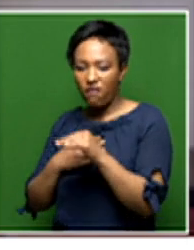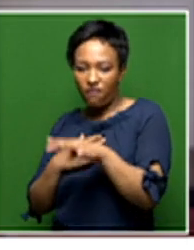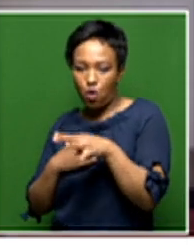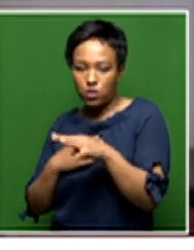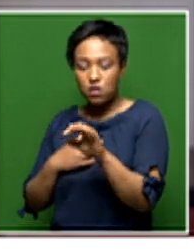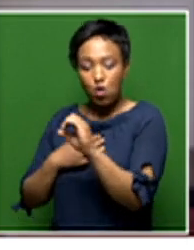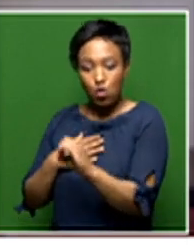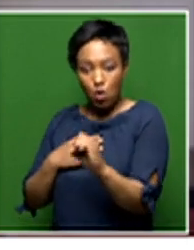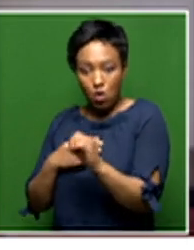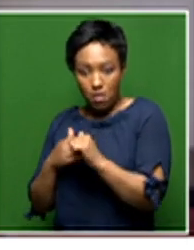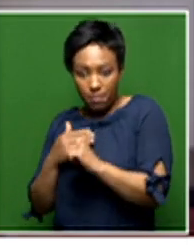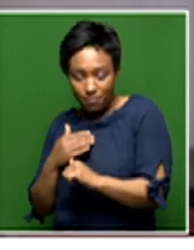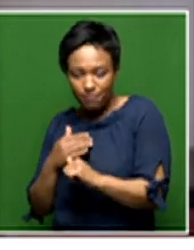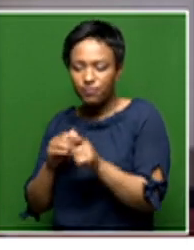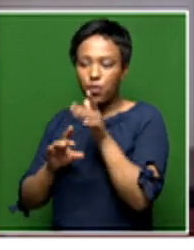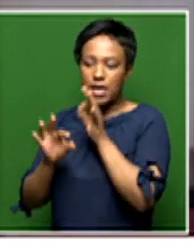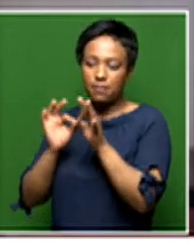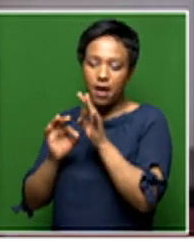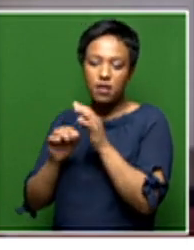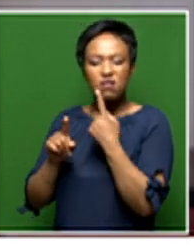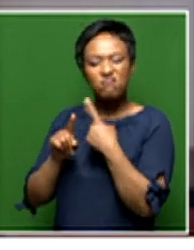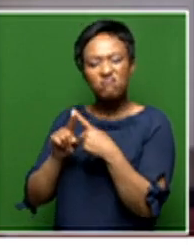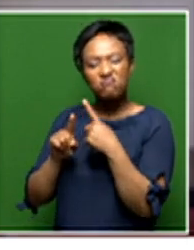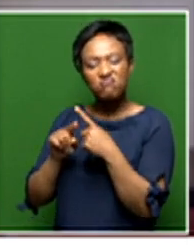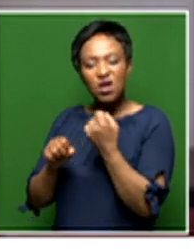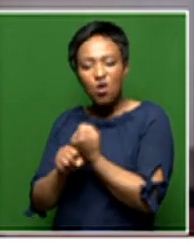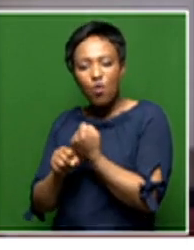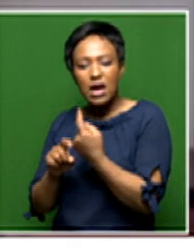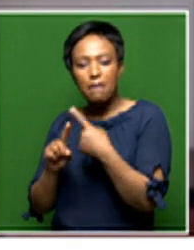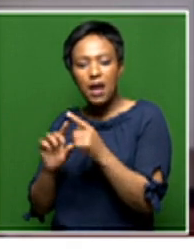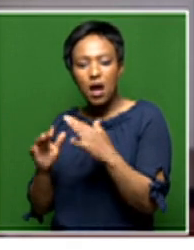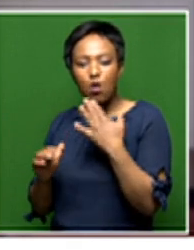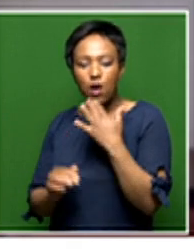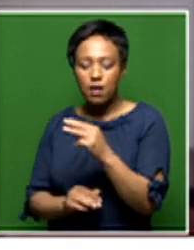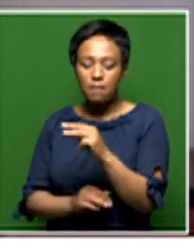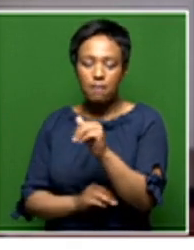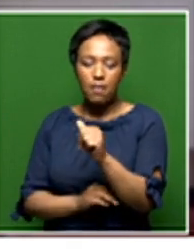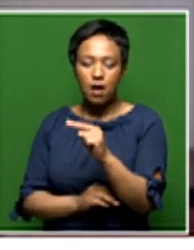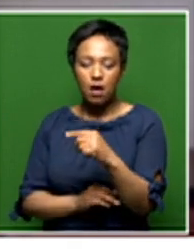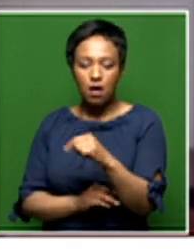of October. Can you explain to us how it's going to work at the Mangaung Sports Complex?